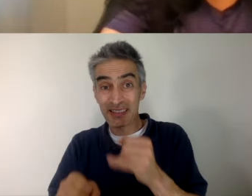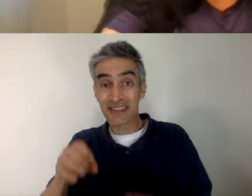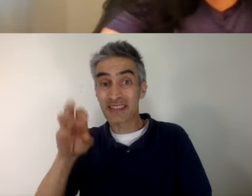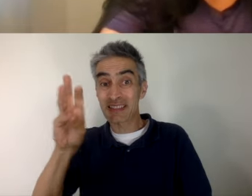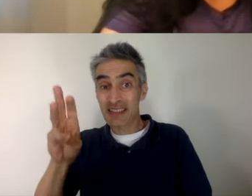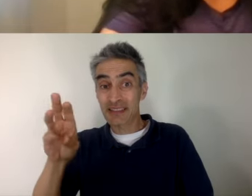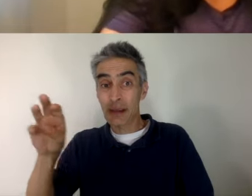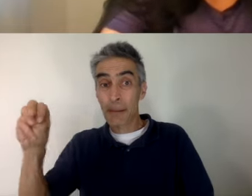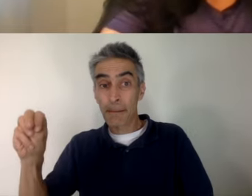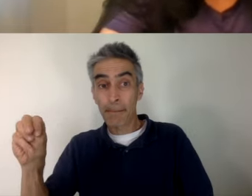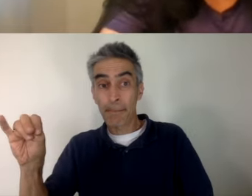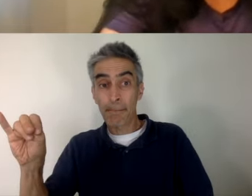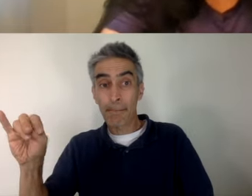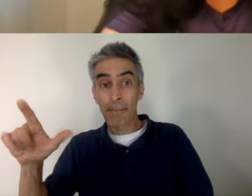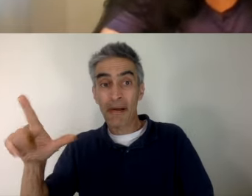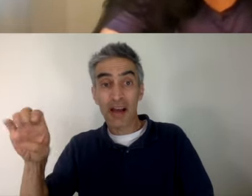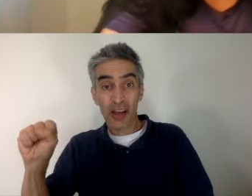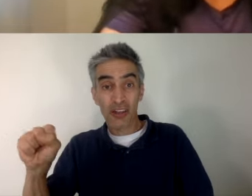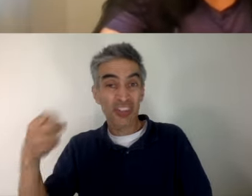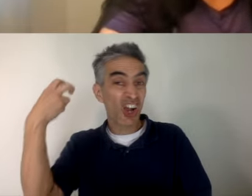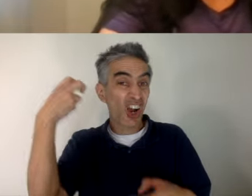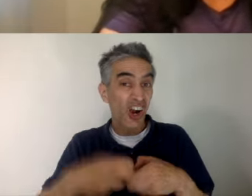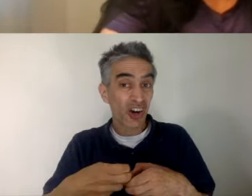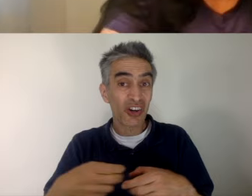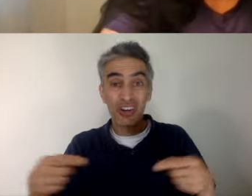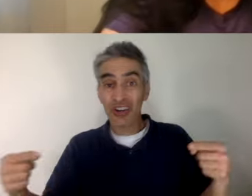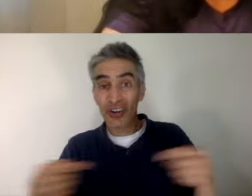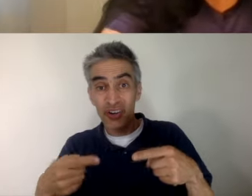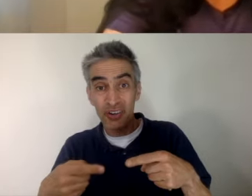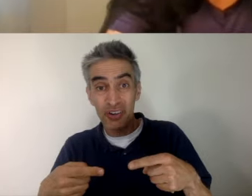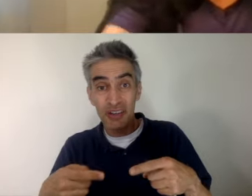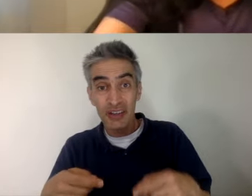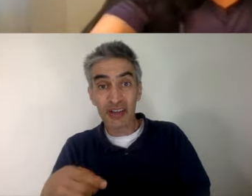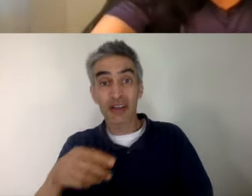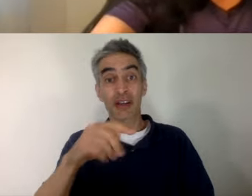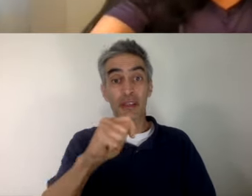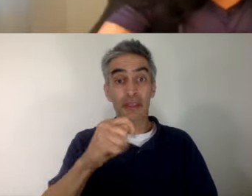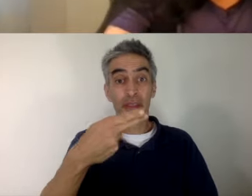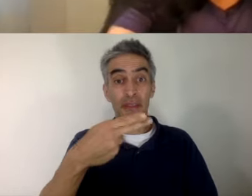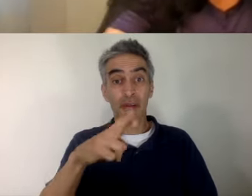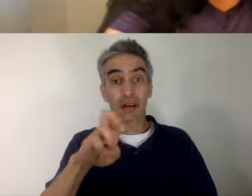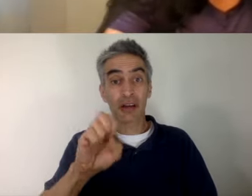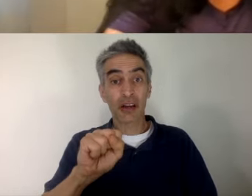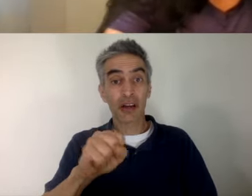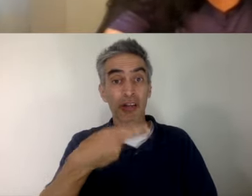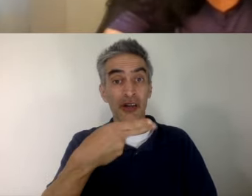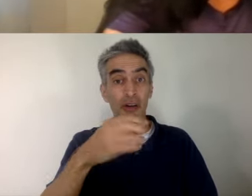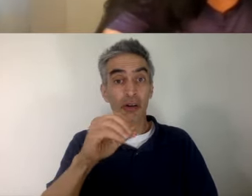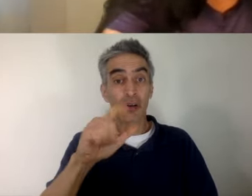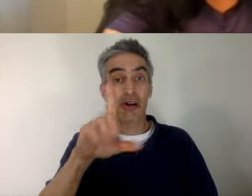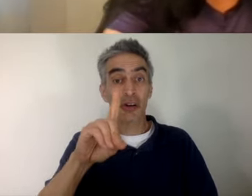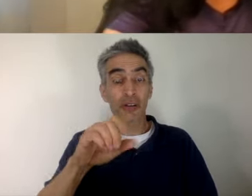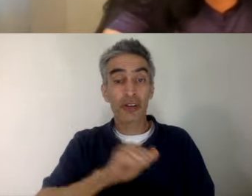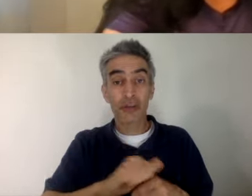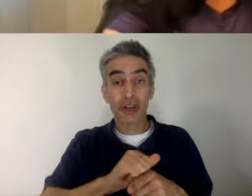just to be tough during the marathon, because those last 6 miles of the LA marathon really